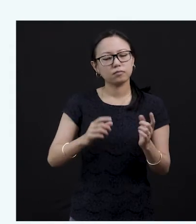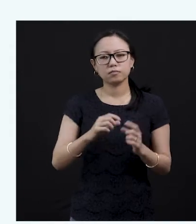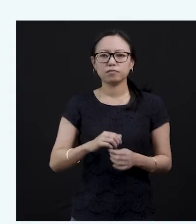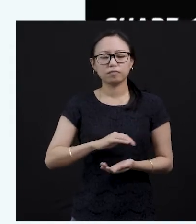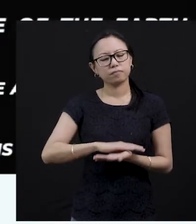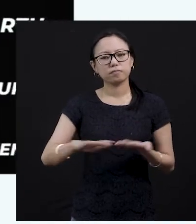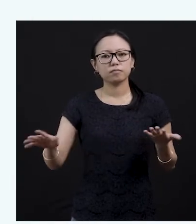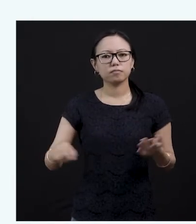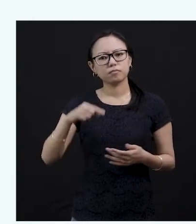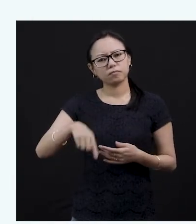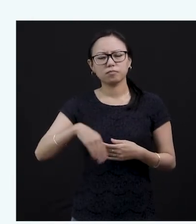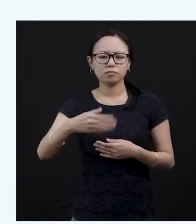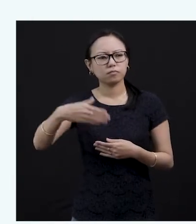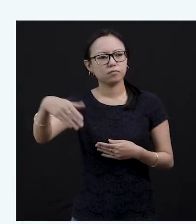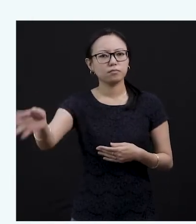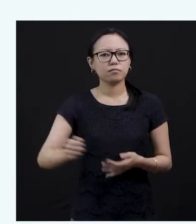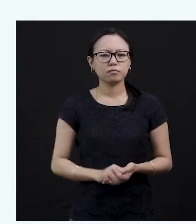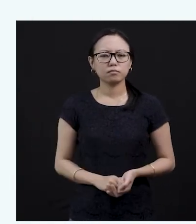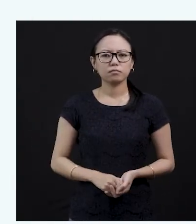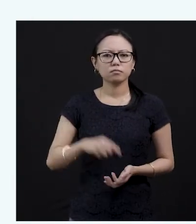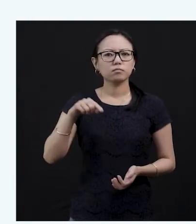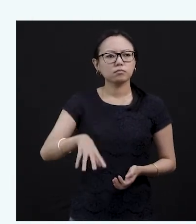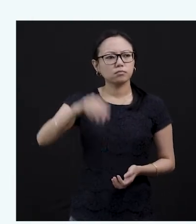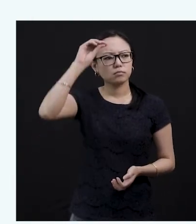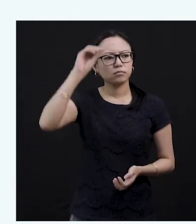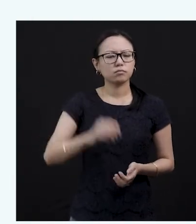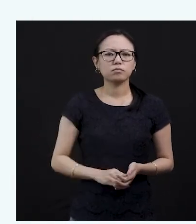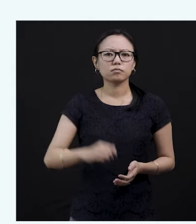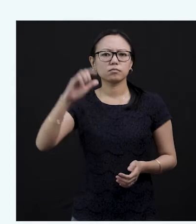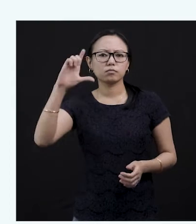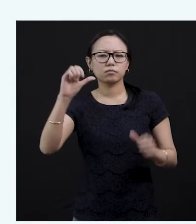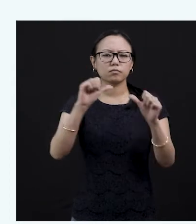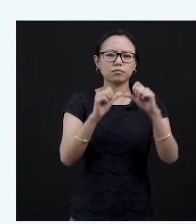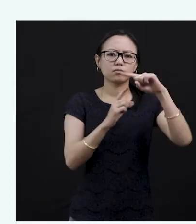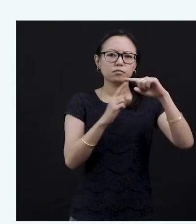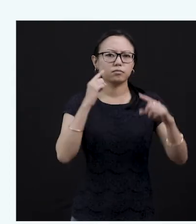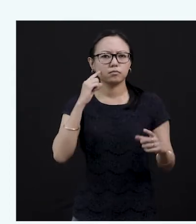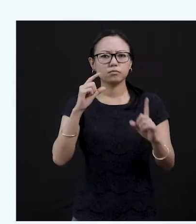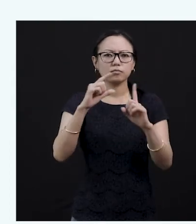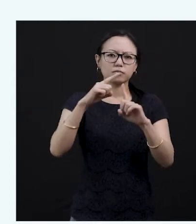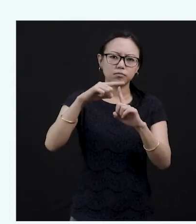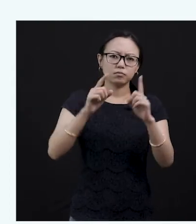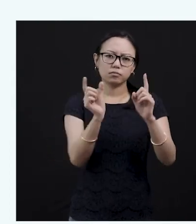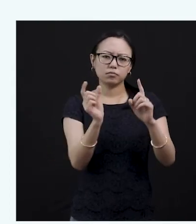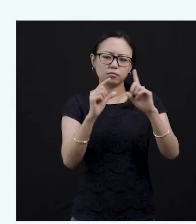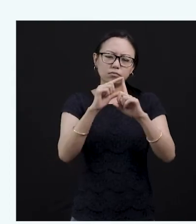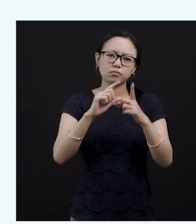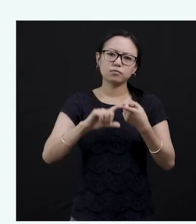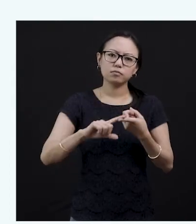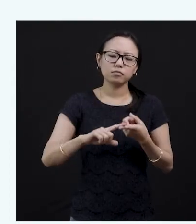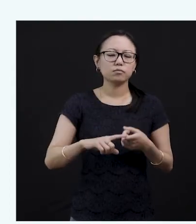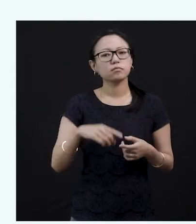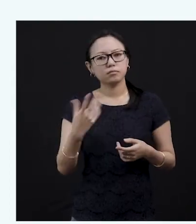So today you're going to learn about latitudes and longitudes. However, before I go